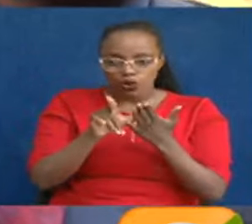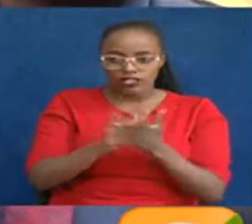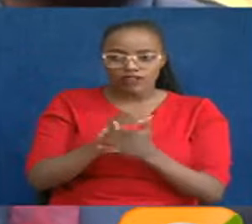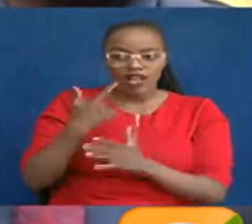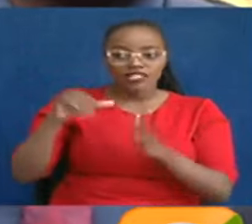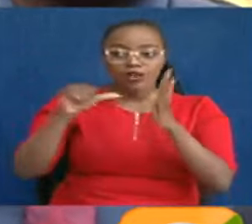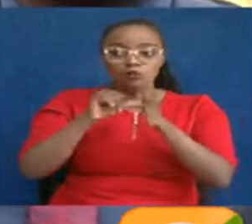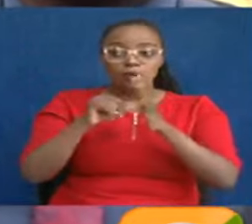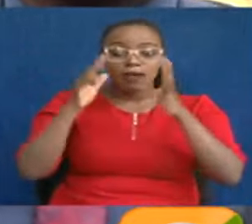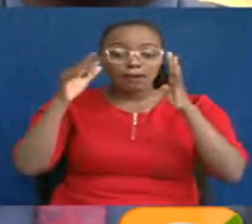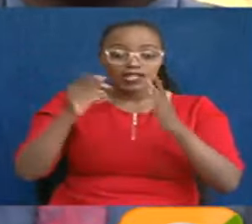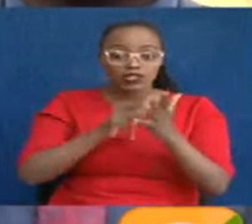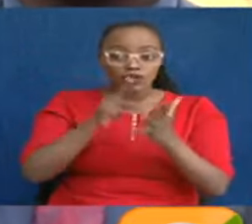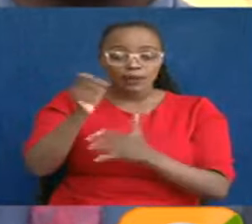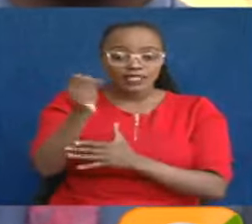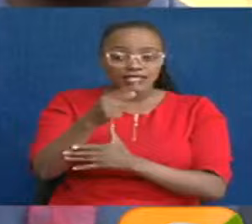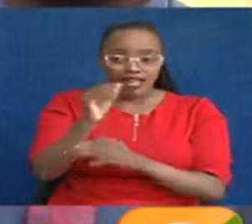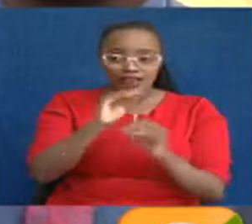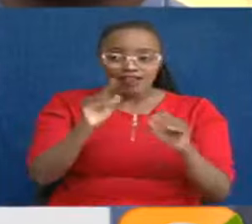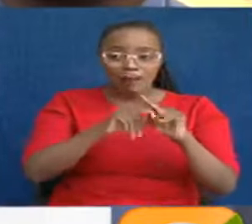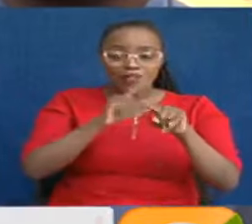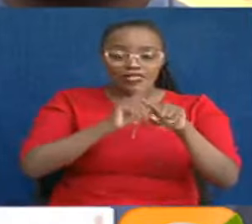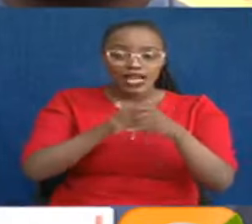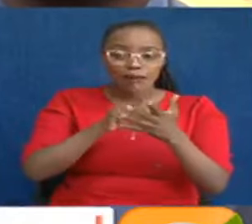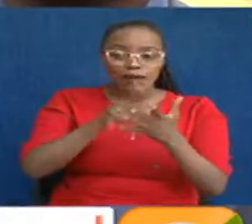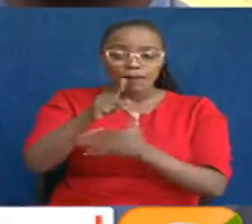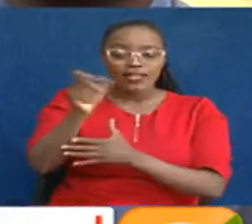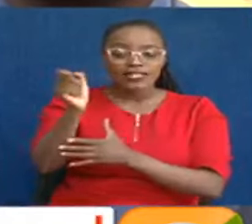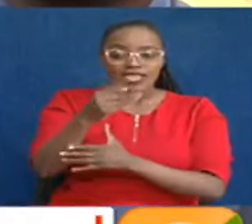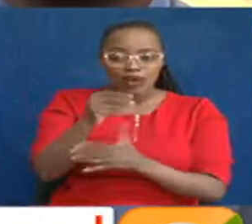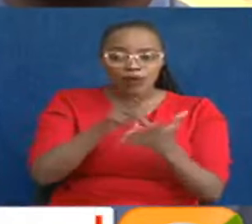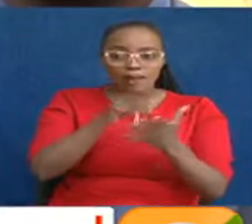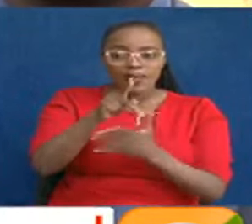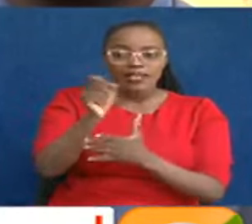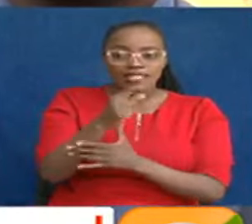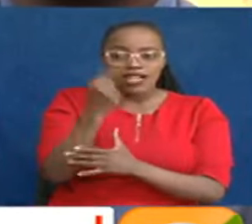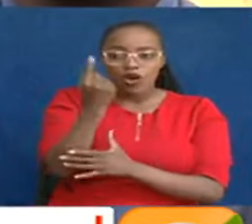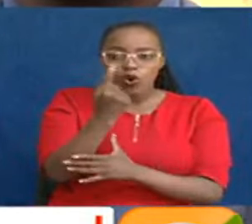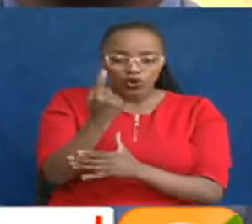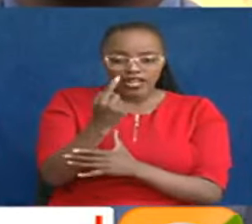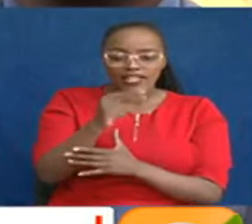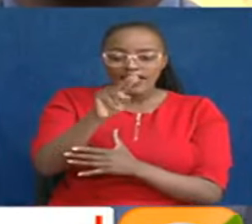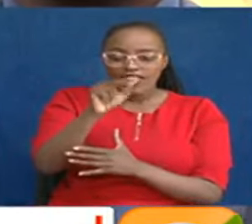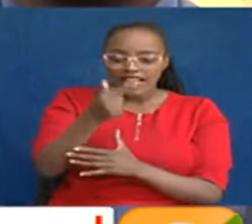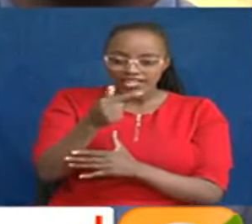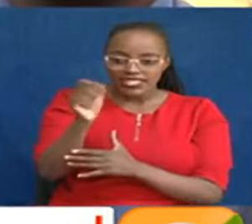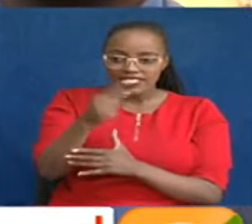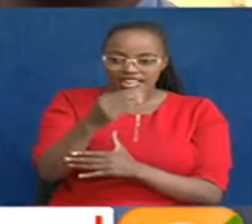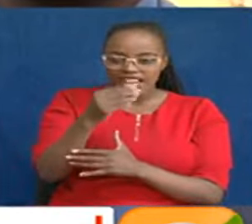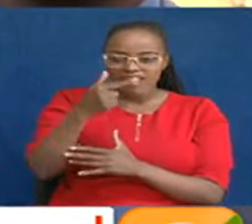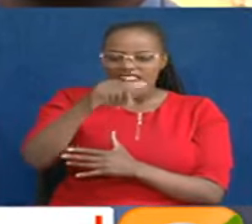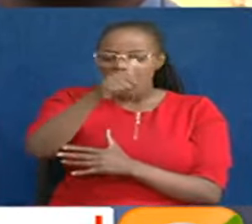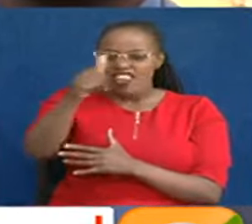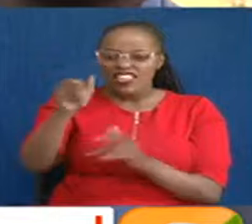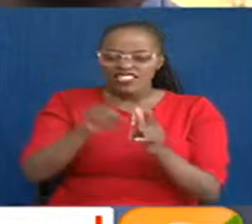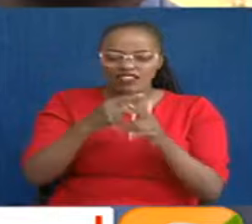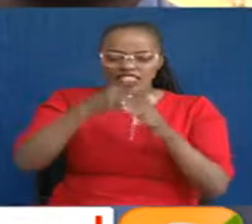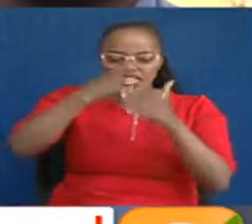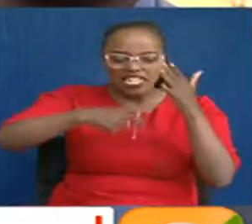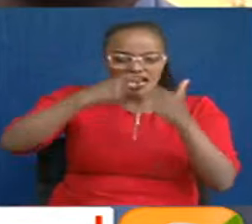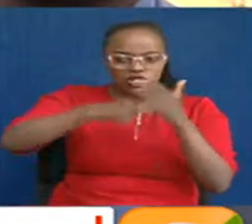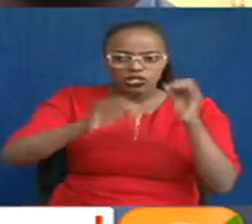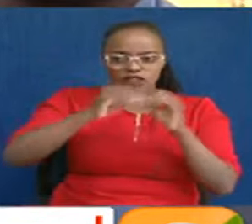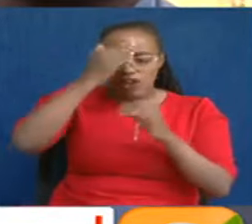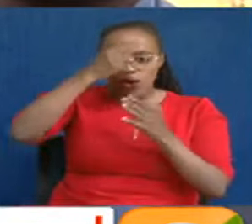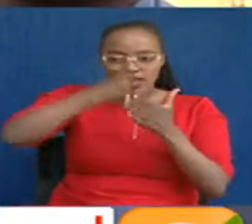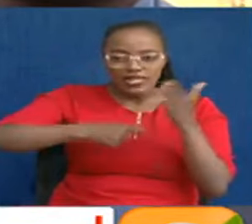na shida kubwa ya kulipa mshahara. Lakini tunapolipa mshahara, tunalipa mshahara tu net. Sio zile zingine deductions, kwa sababu